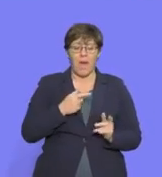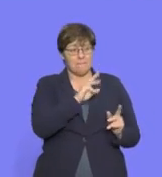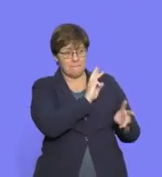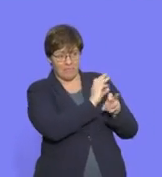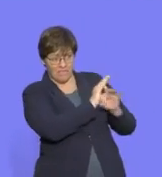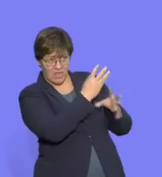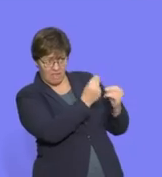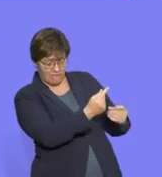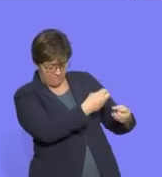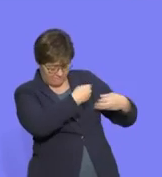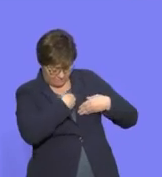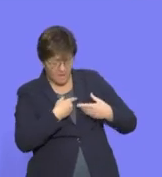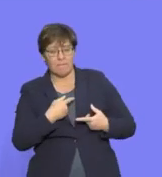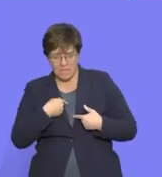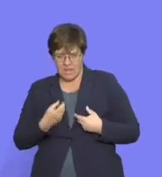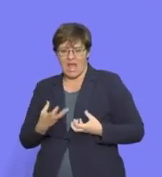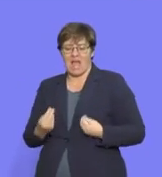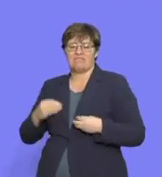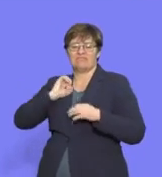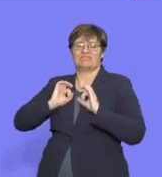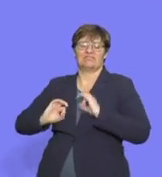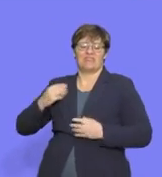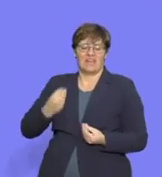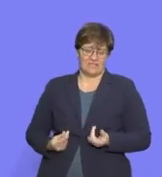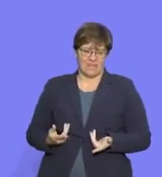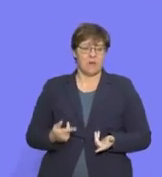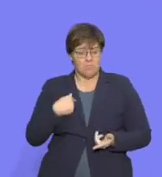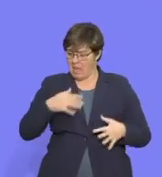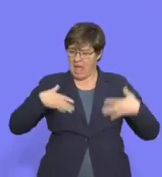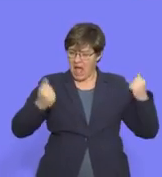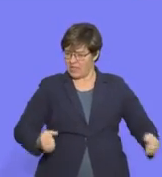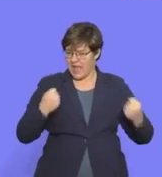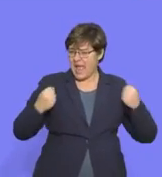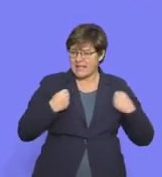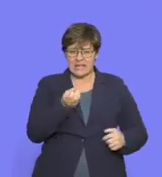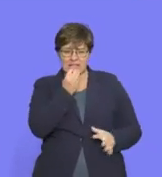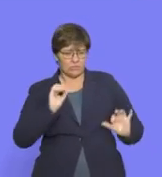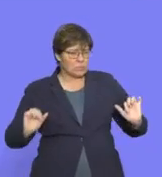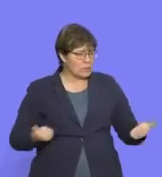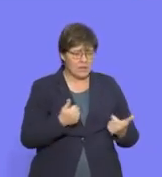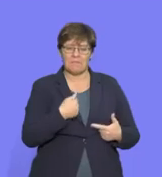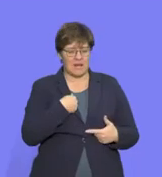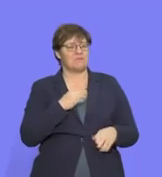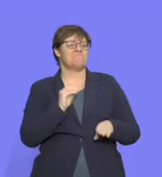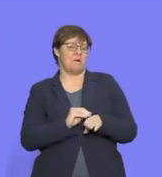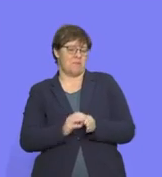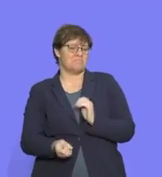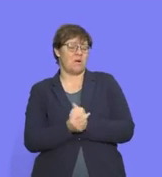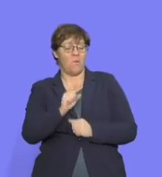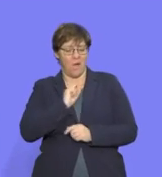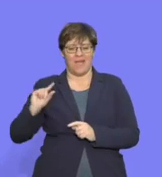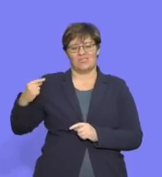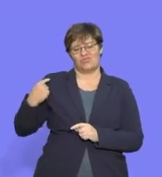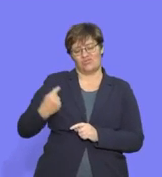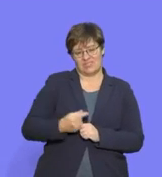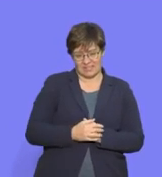matter how healthy a lifestyle we have, right? Sometimes our heart, we can have problems with our heart. Right, so one of the things